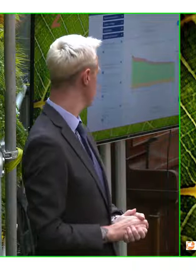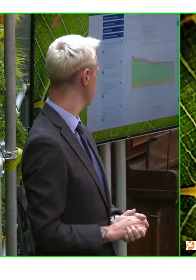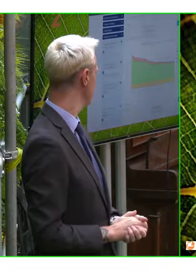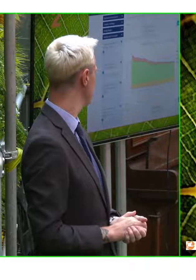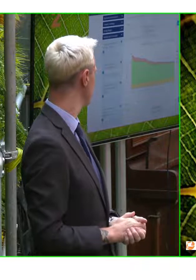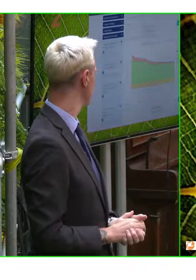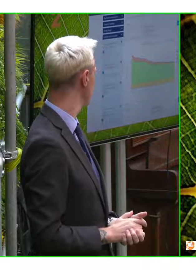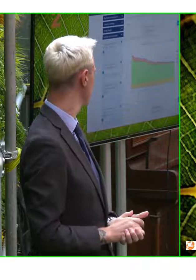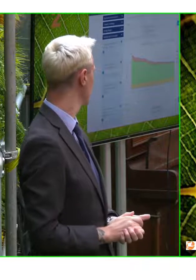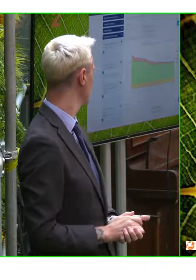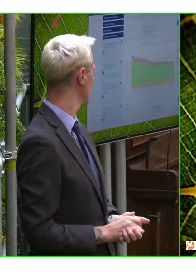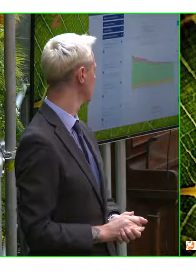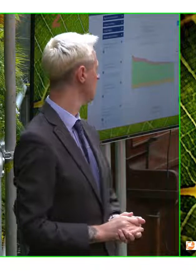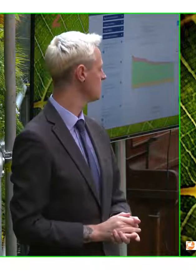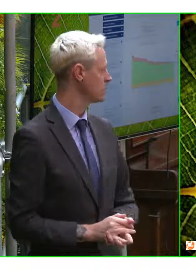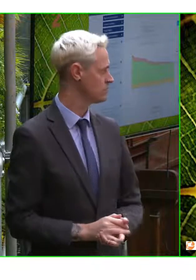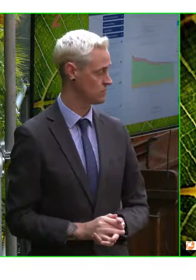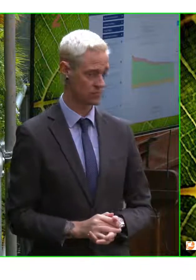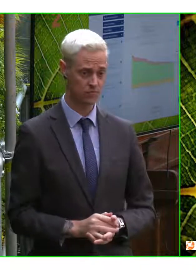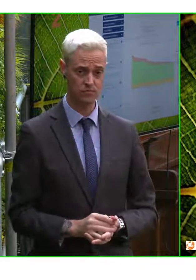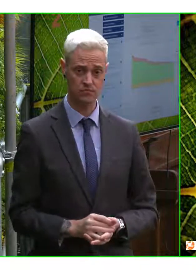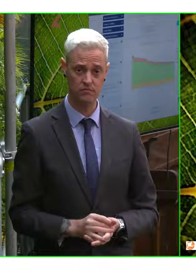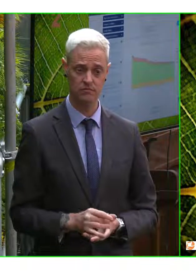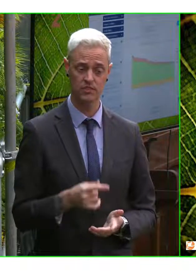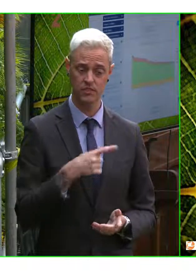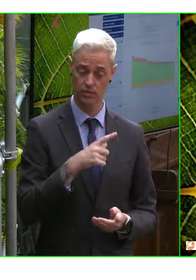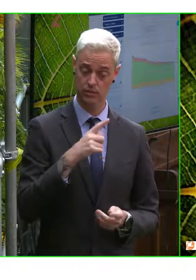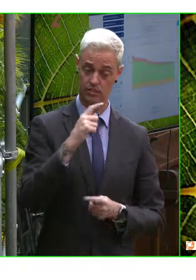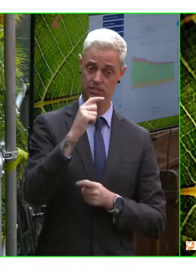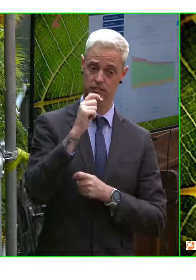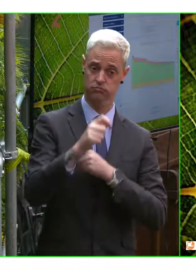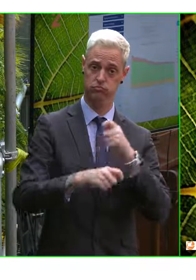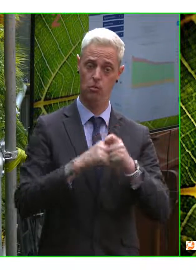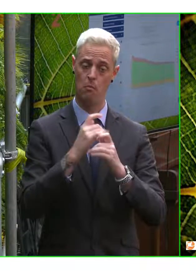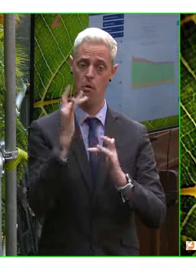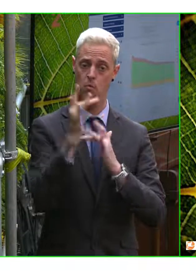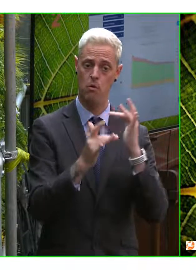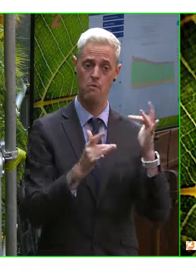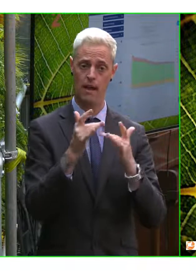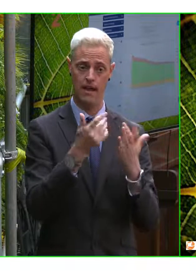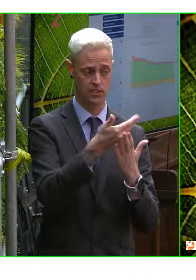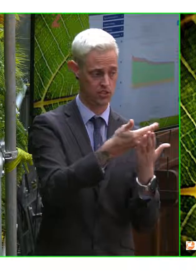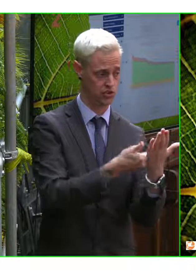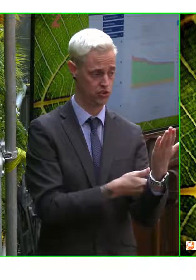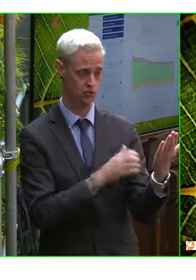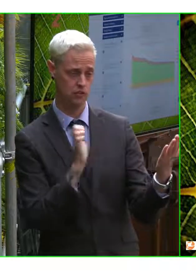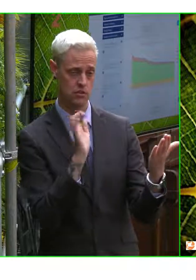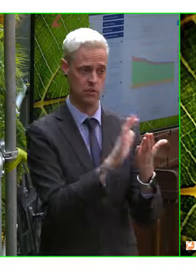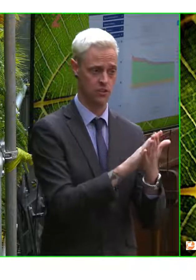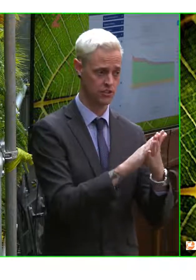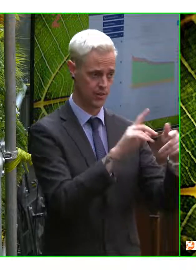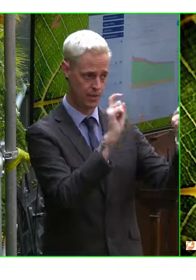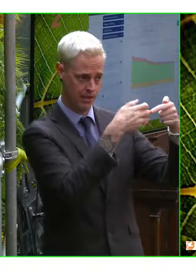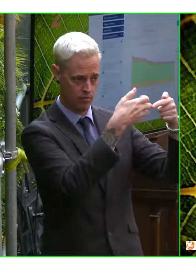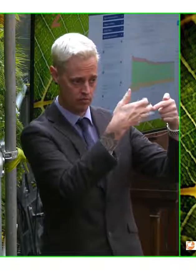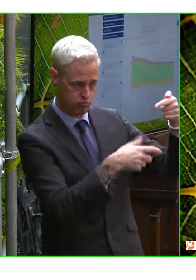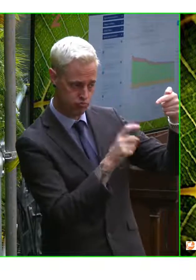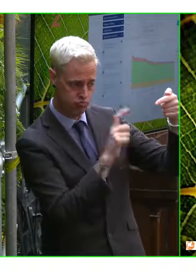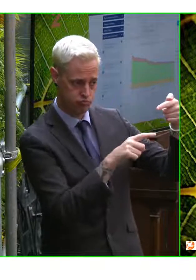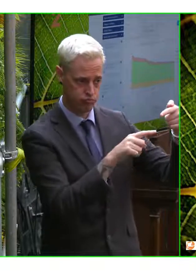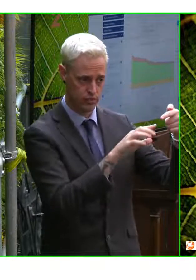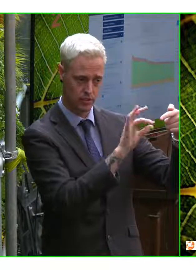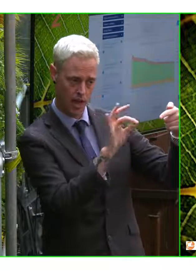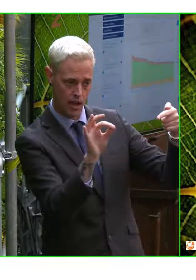back, we've managed to get it onto a web-based platform, so it's full of sliders and drop-down things and super visual, easy,